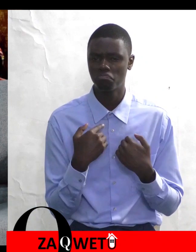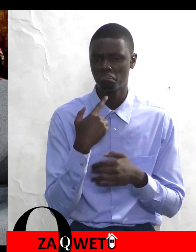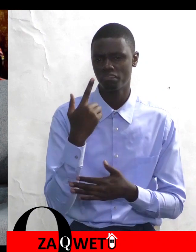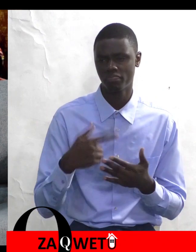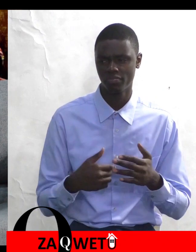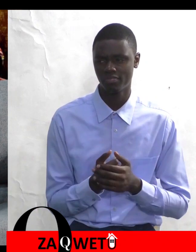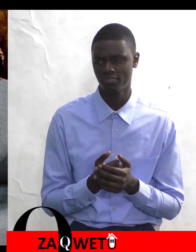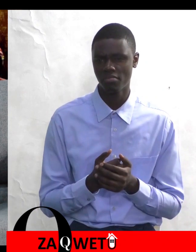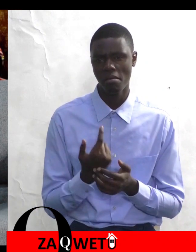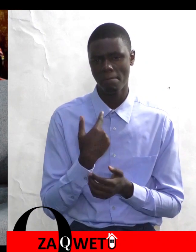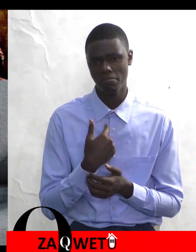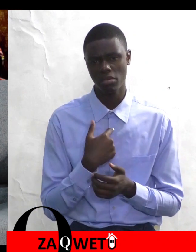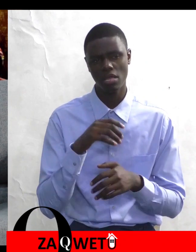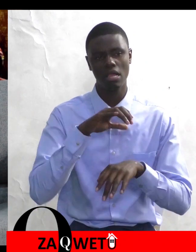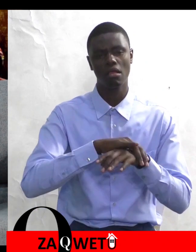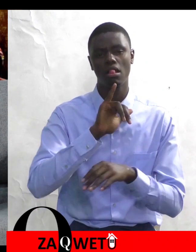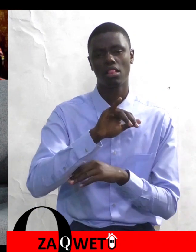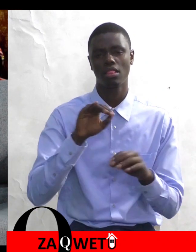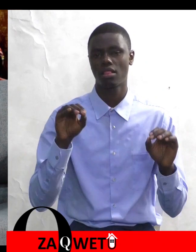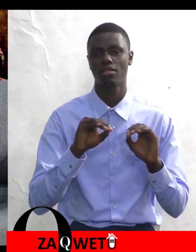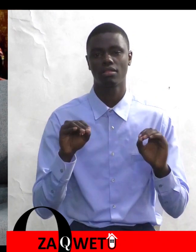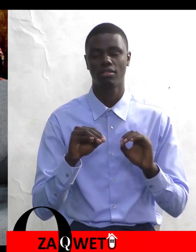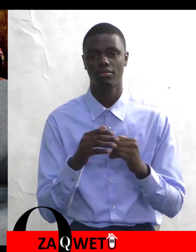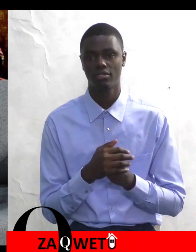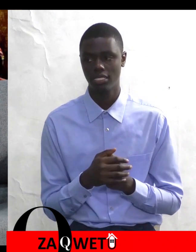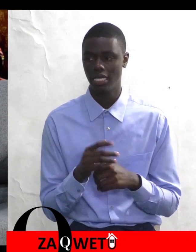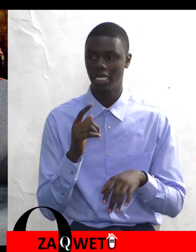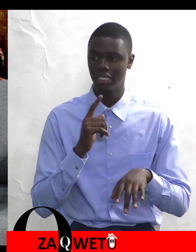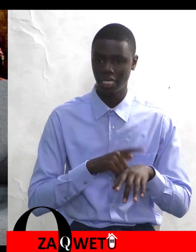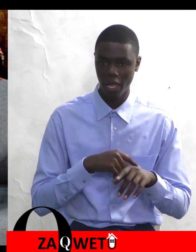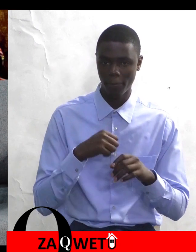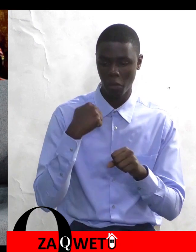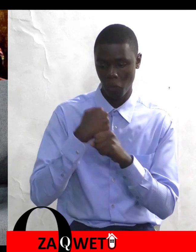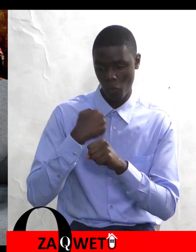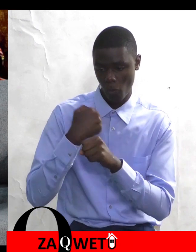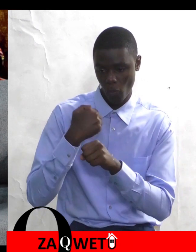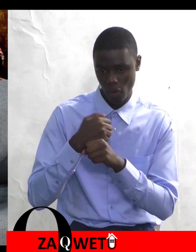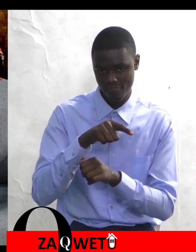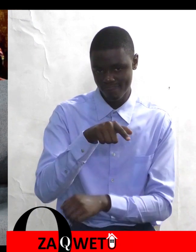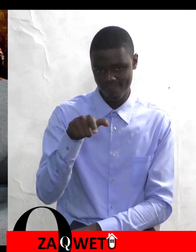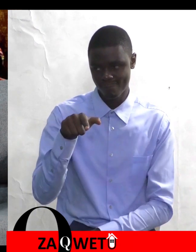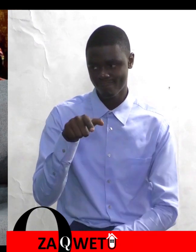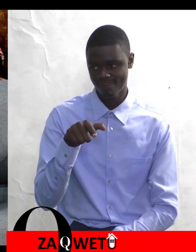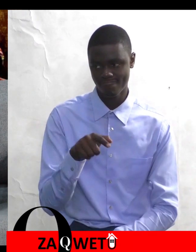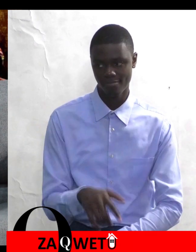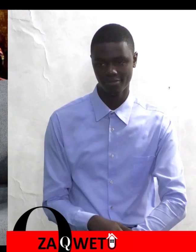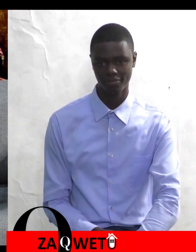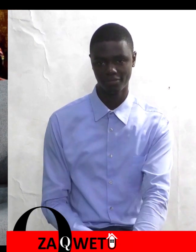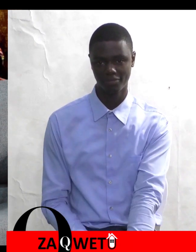So inclusivity kwangu naweza sema I didn't really get that. Tukifika kwa kuhustle.